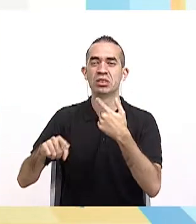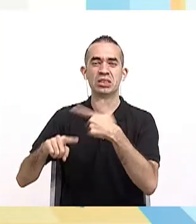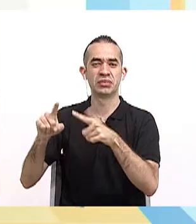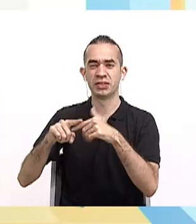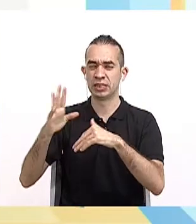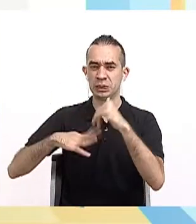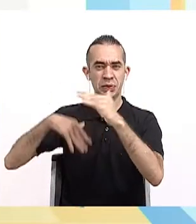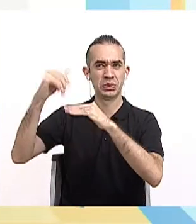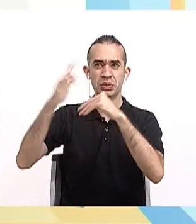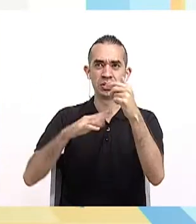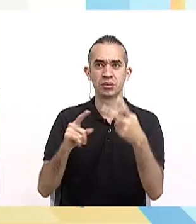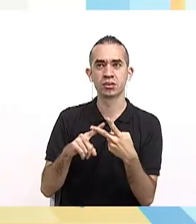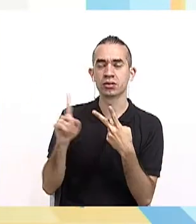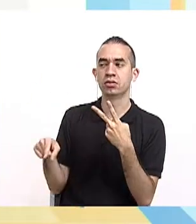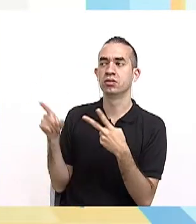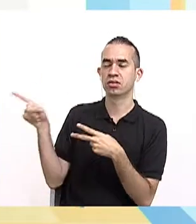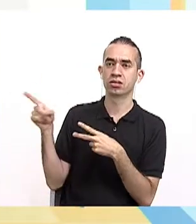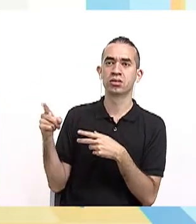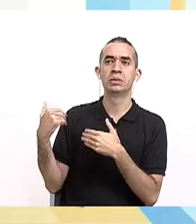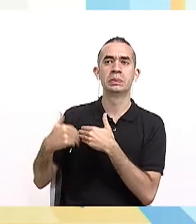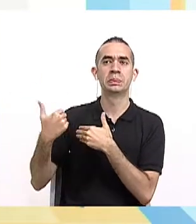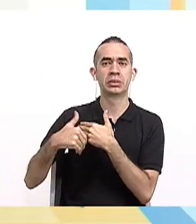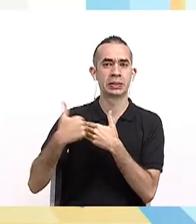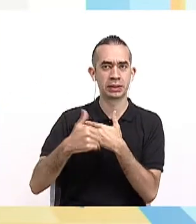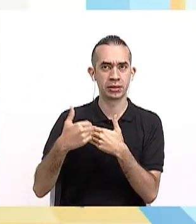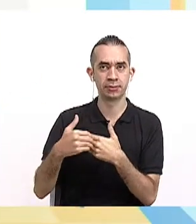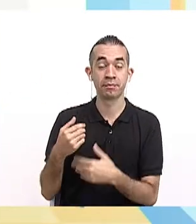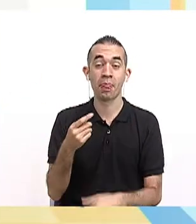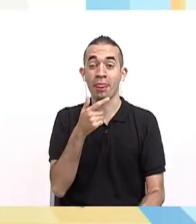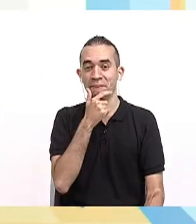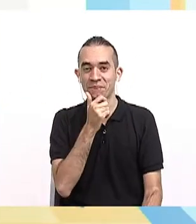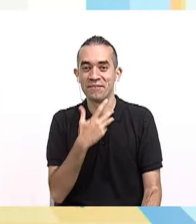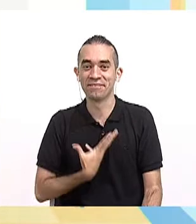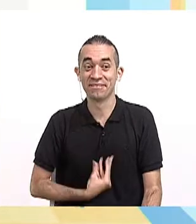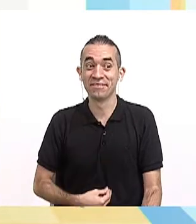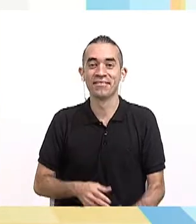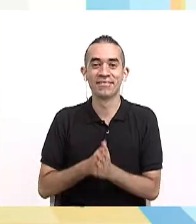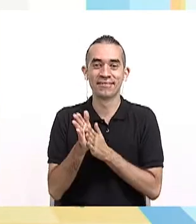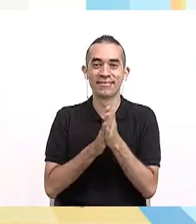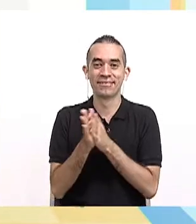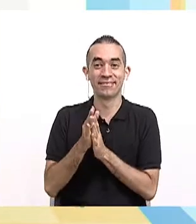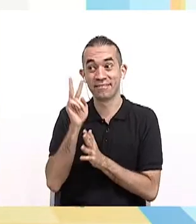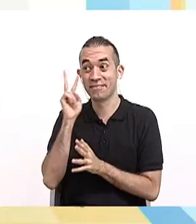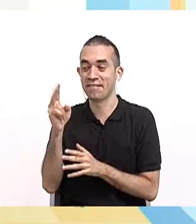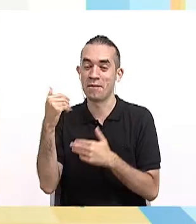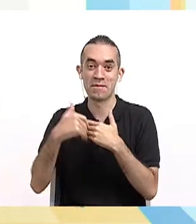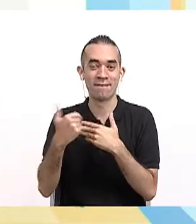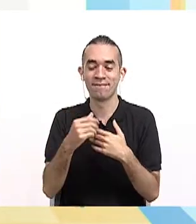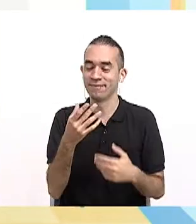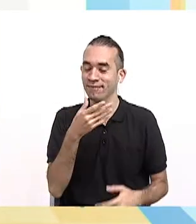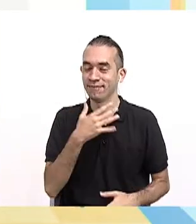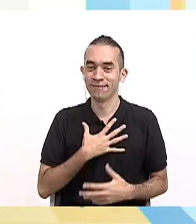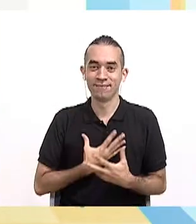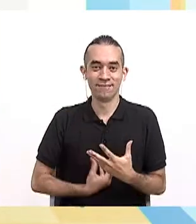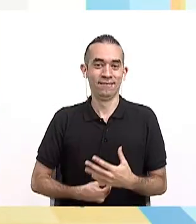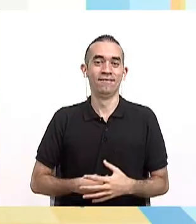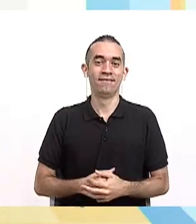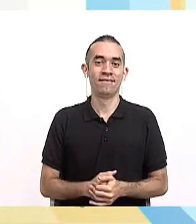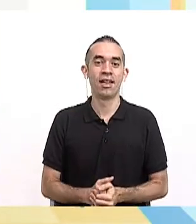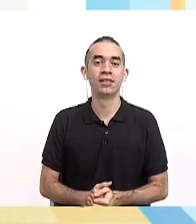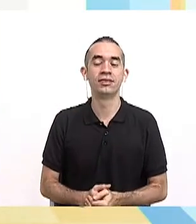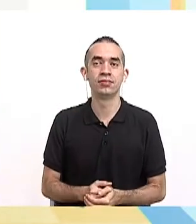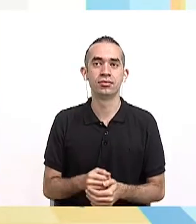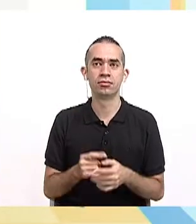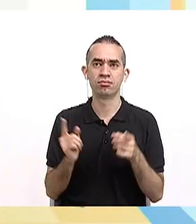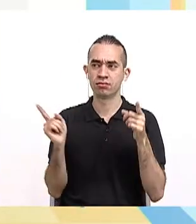materials. And look at this other one. You see bread. Yummy. I get hungry every time I see bread. Now, my question is, what do these